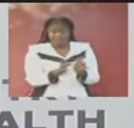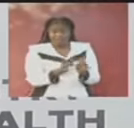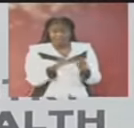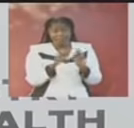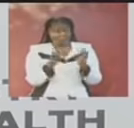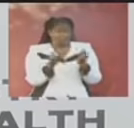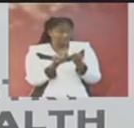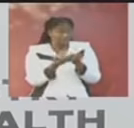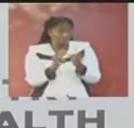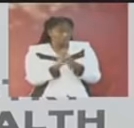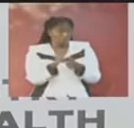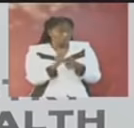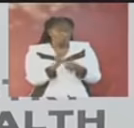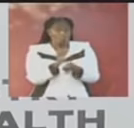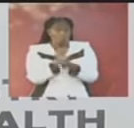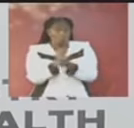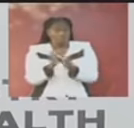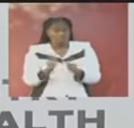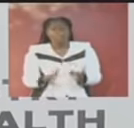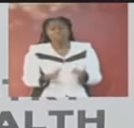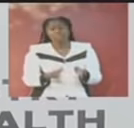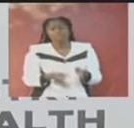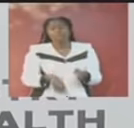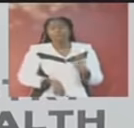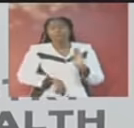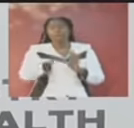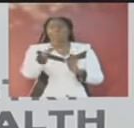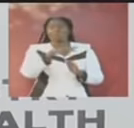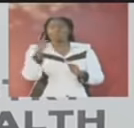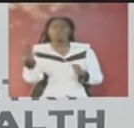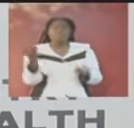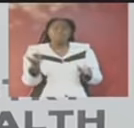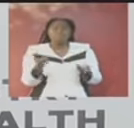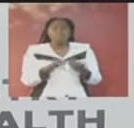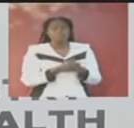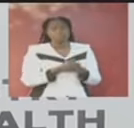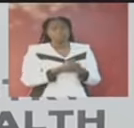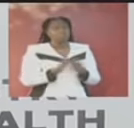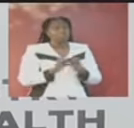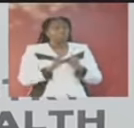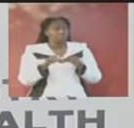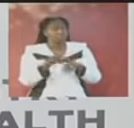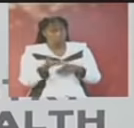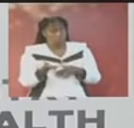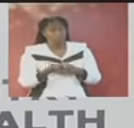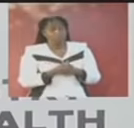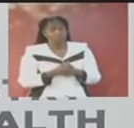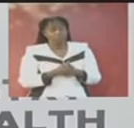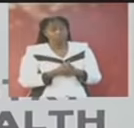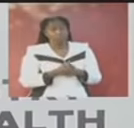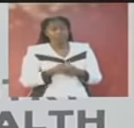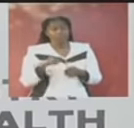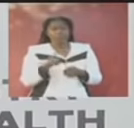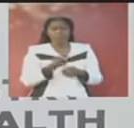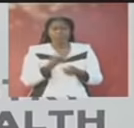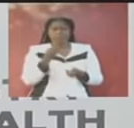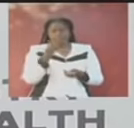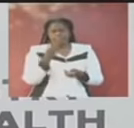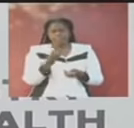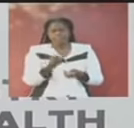considered high risk. At present, we have noticed a decline in the uptake of